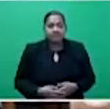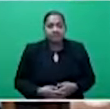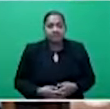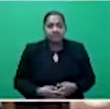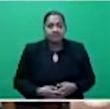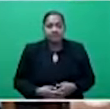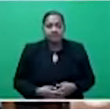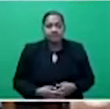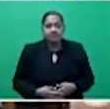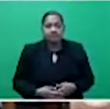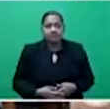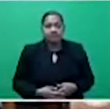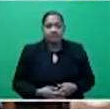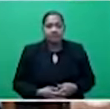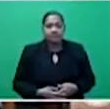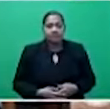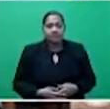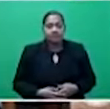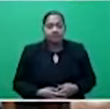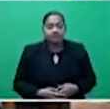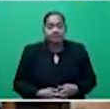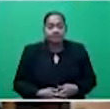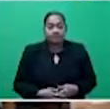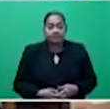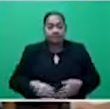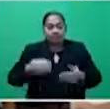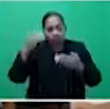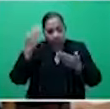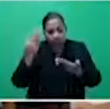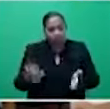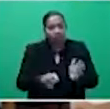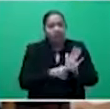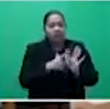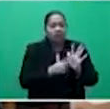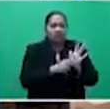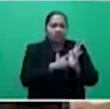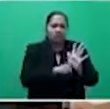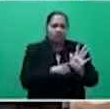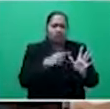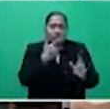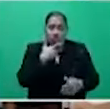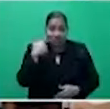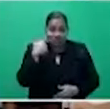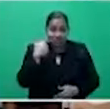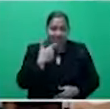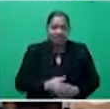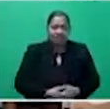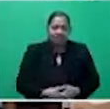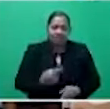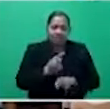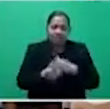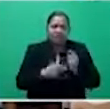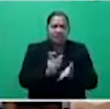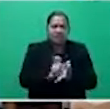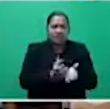Honourable, I think Lenora Gerengere-Tambua went on about civil service pay, just to sort of remind them that,